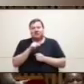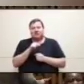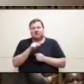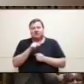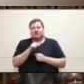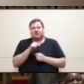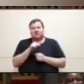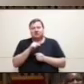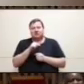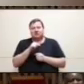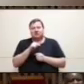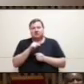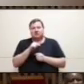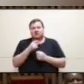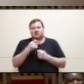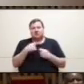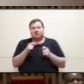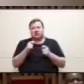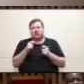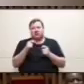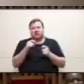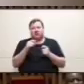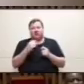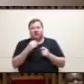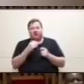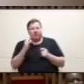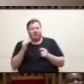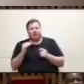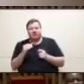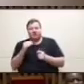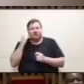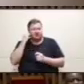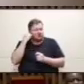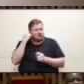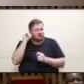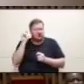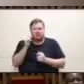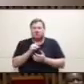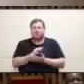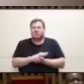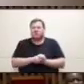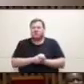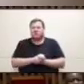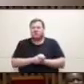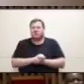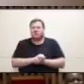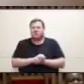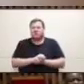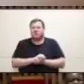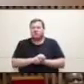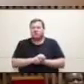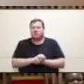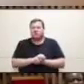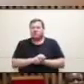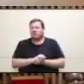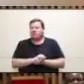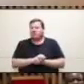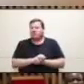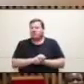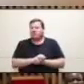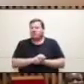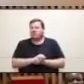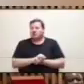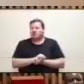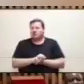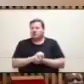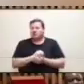expenditure on laboratory. Let me just check the expenditure on the laboratory. And then there's, so we're talking two